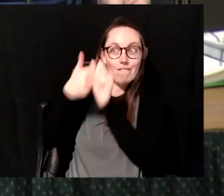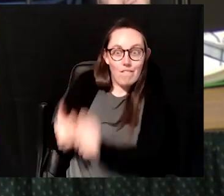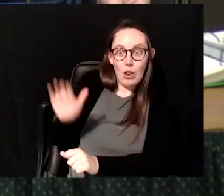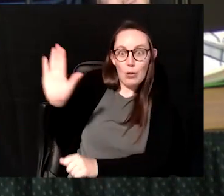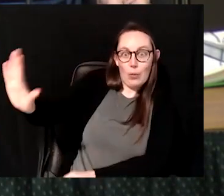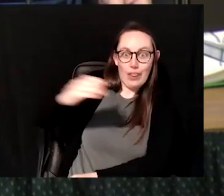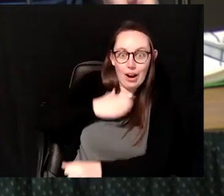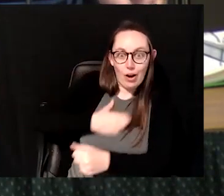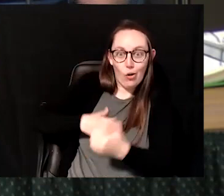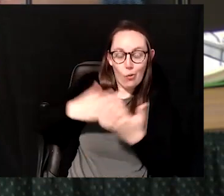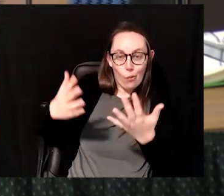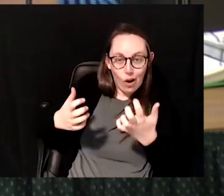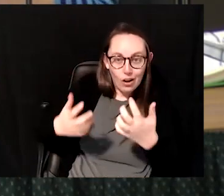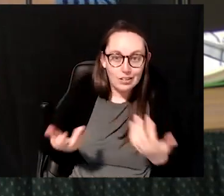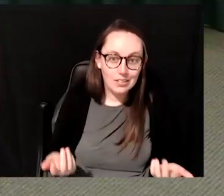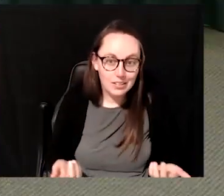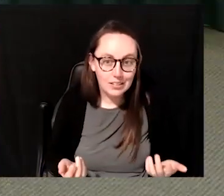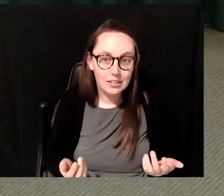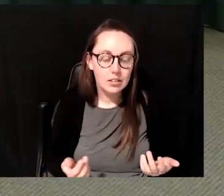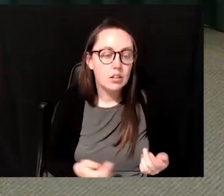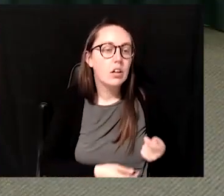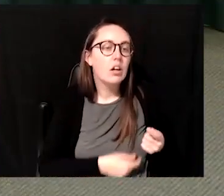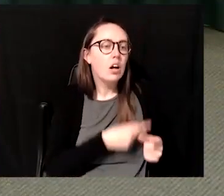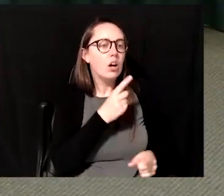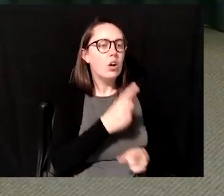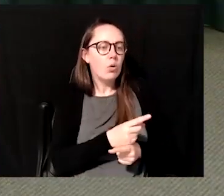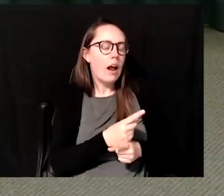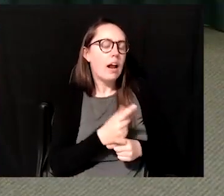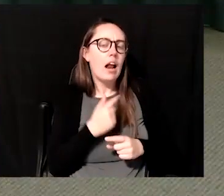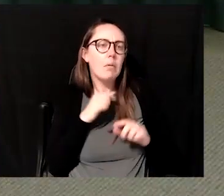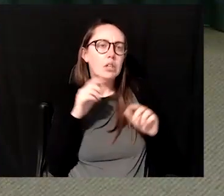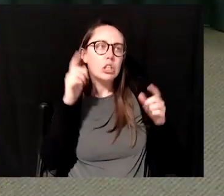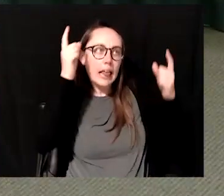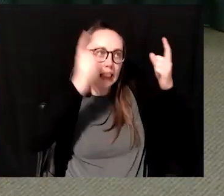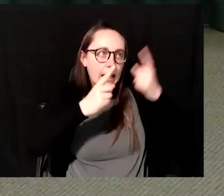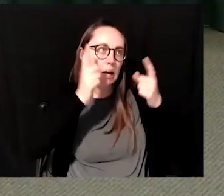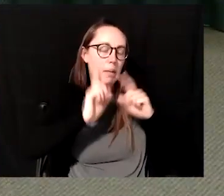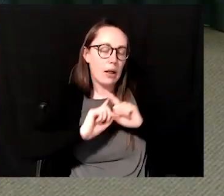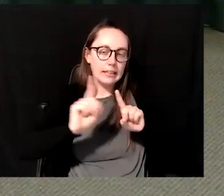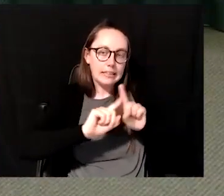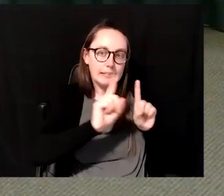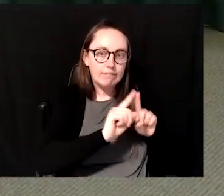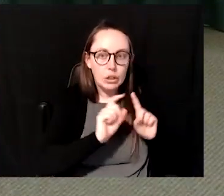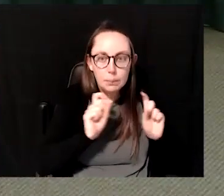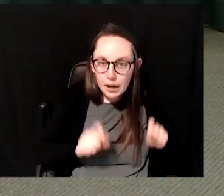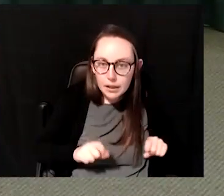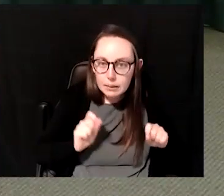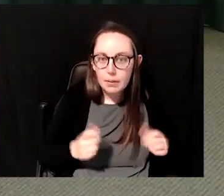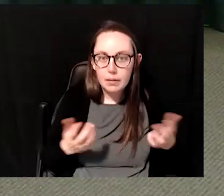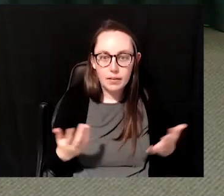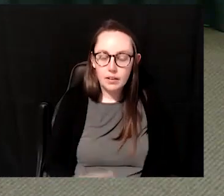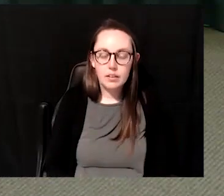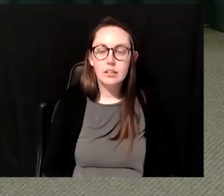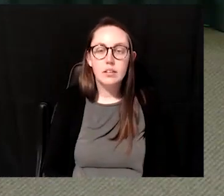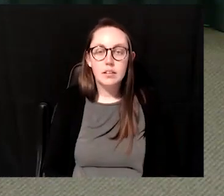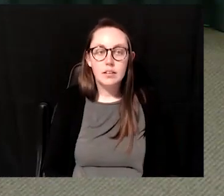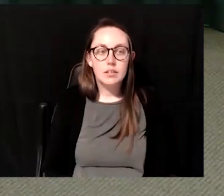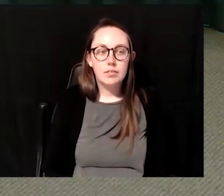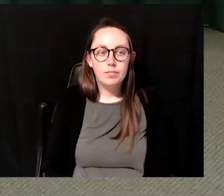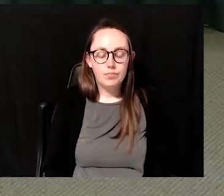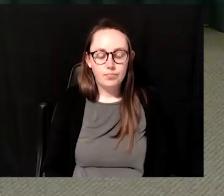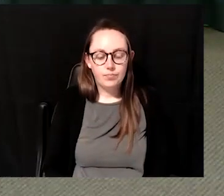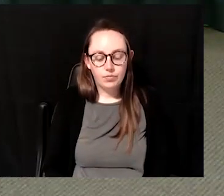sure I was just exploring like the the you know the possibilities um so I I guess my